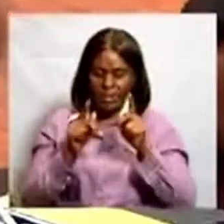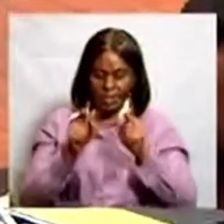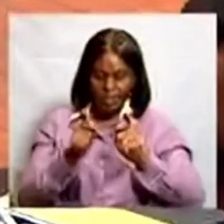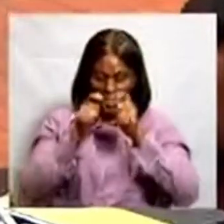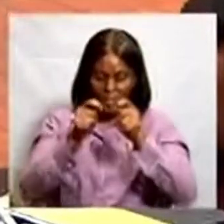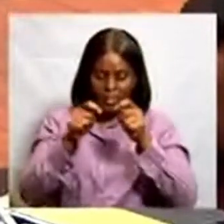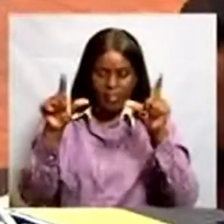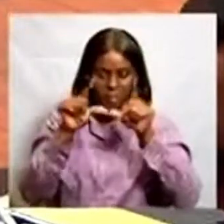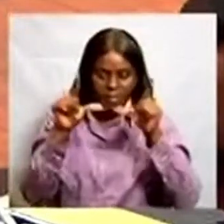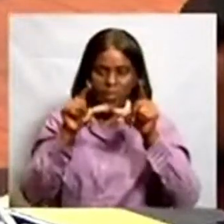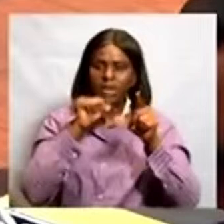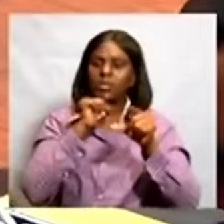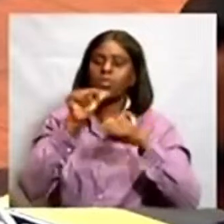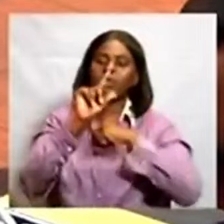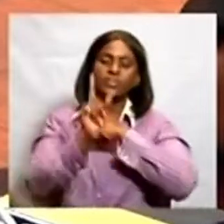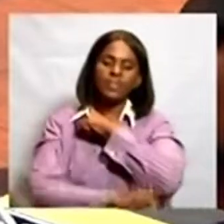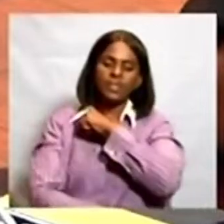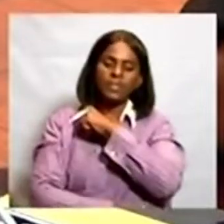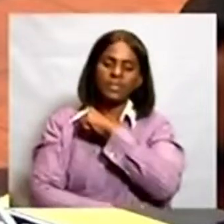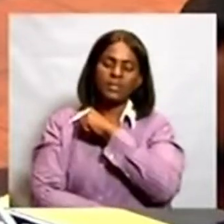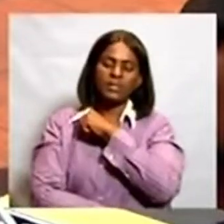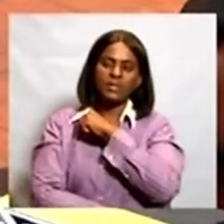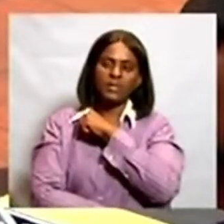is not punished.